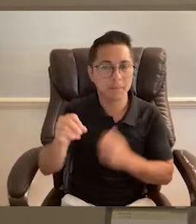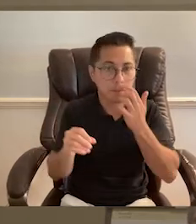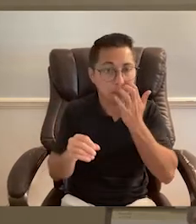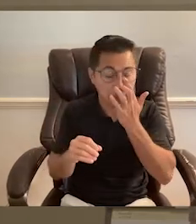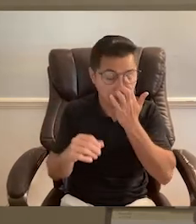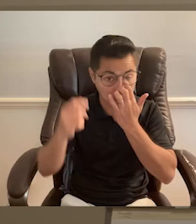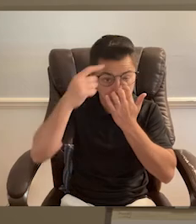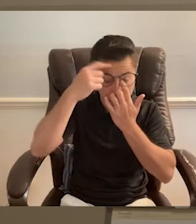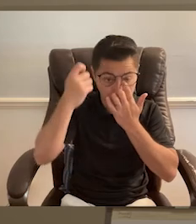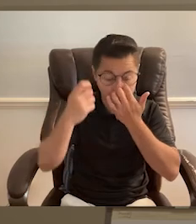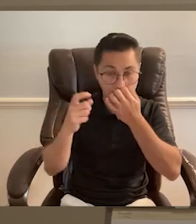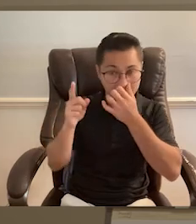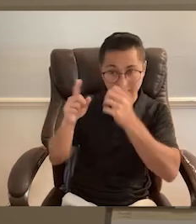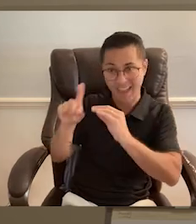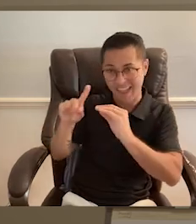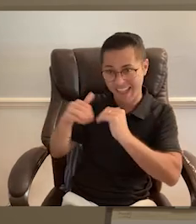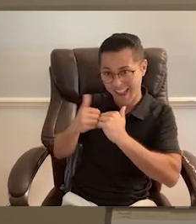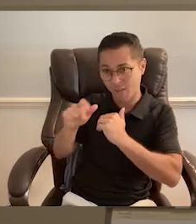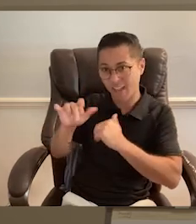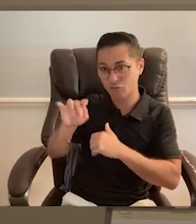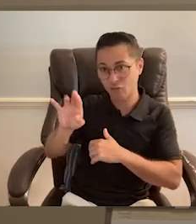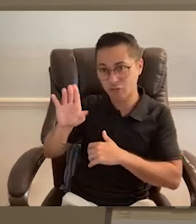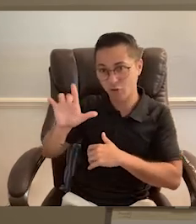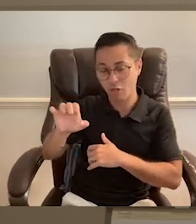some veterans, who were still,